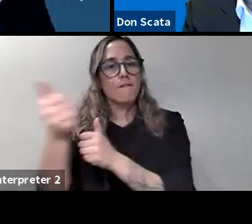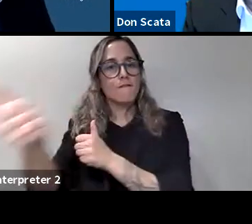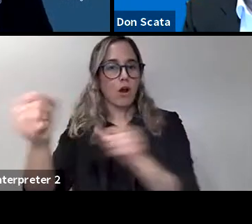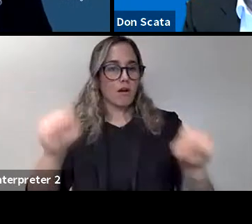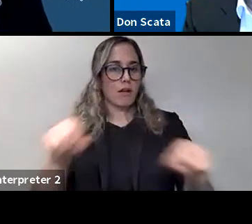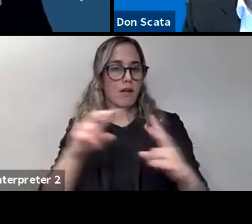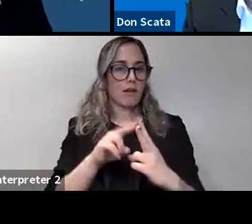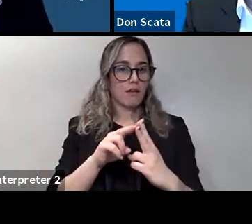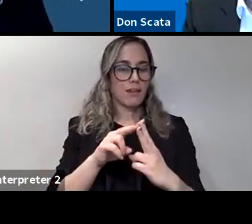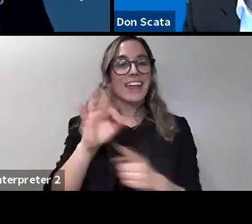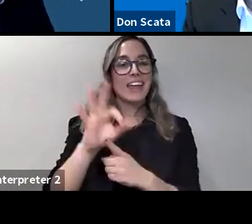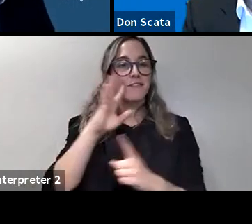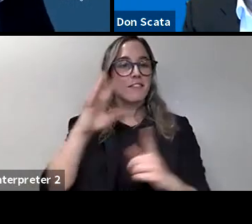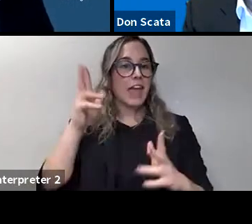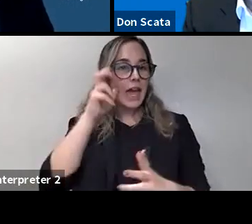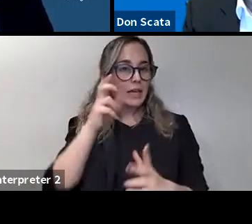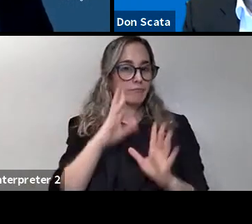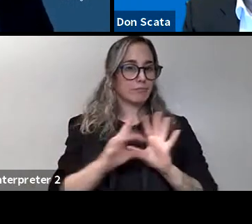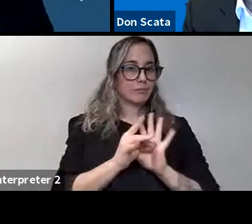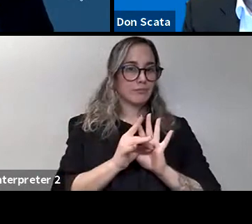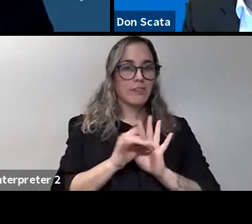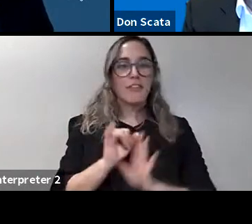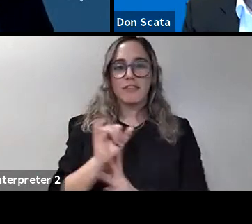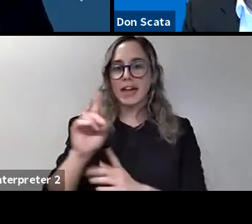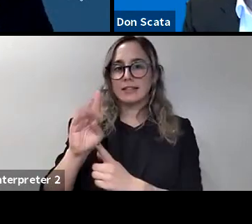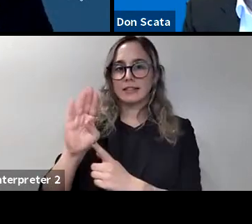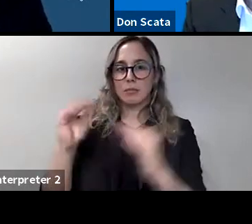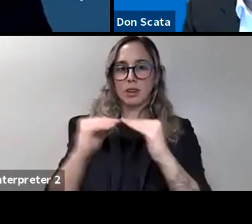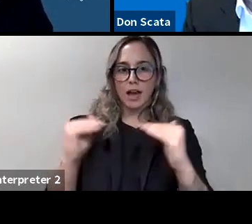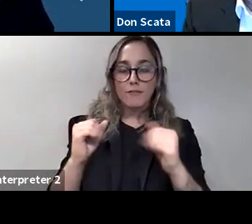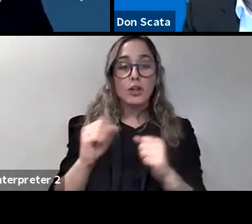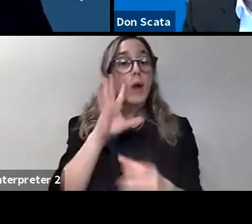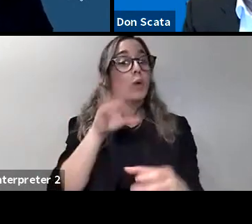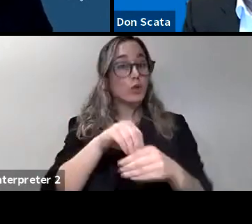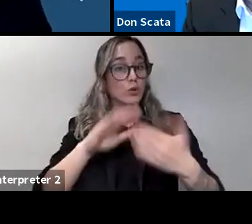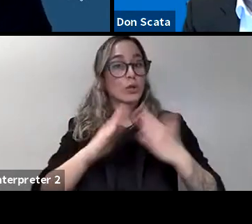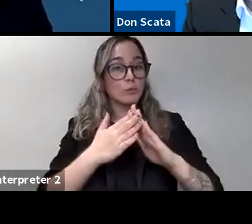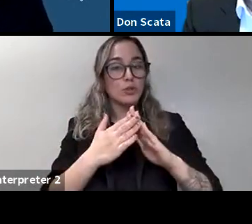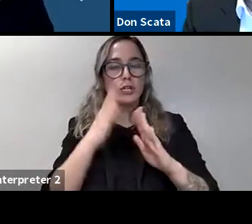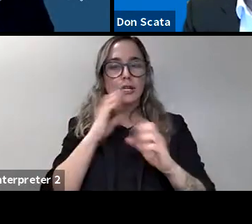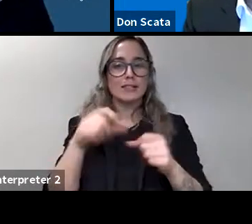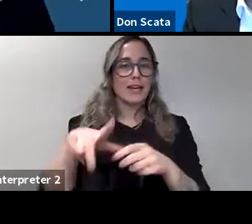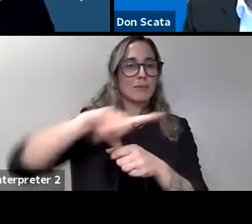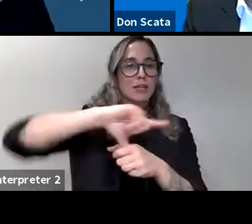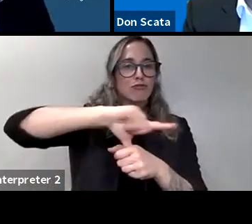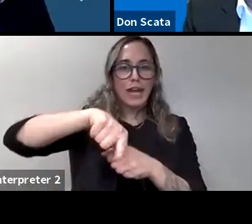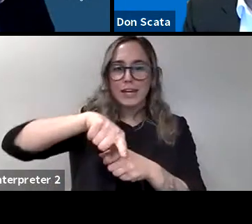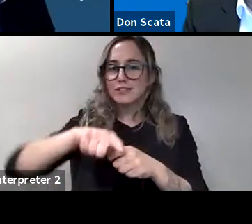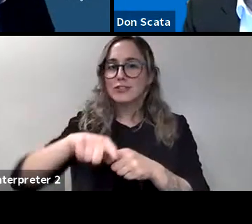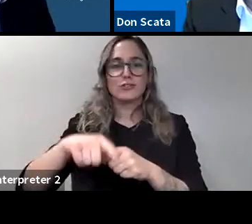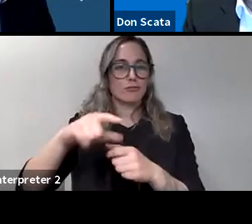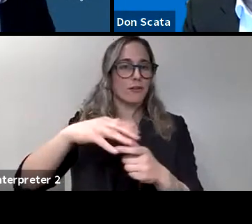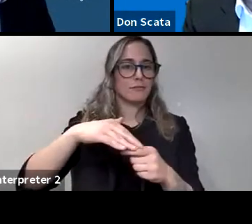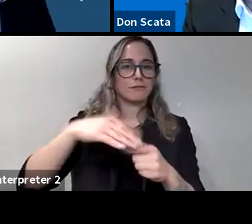so that is going to be able to include communities which are a range of distances from the airport.